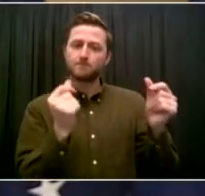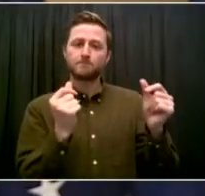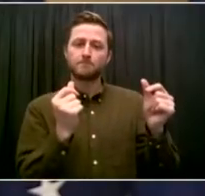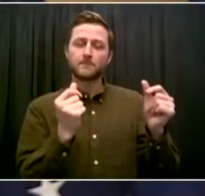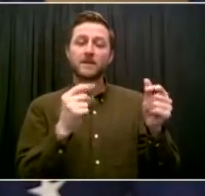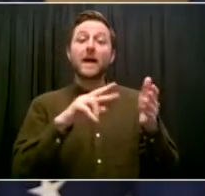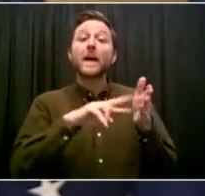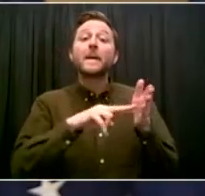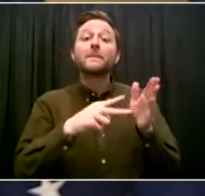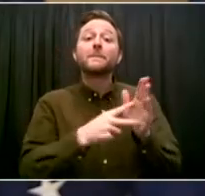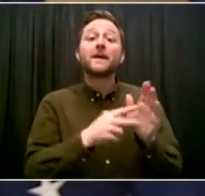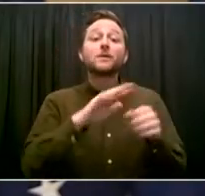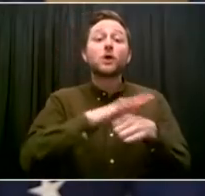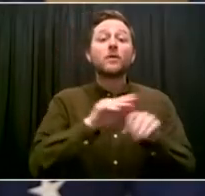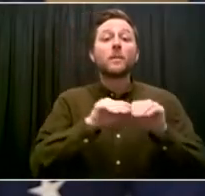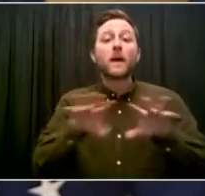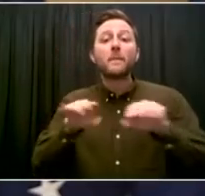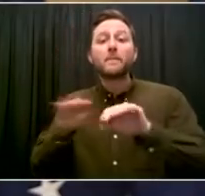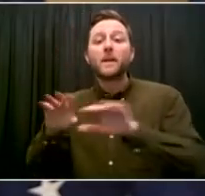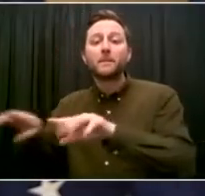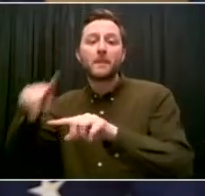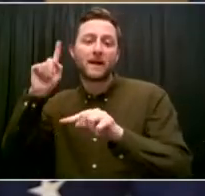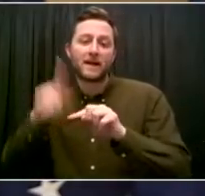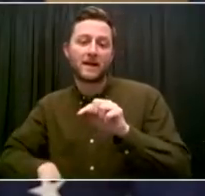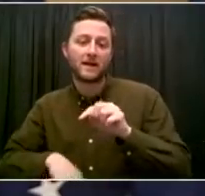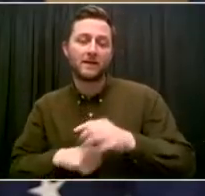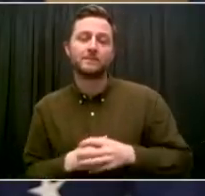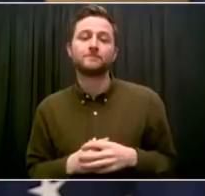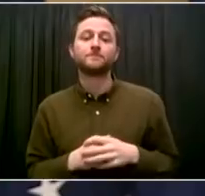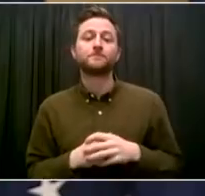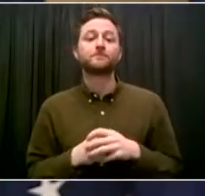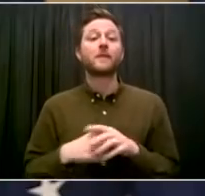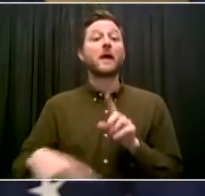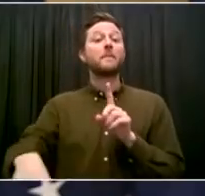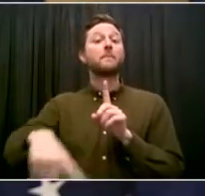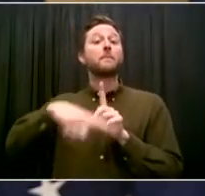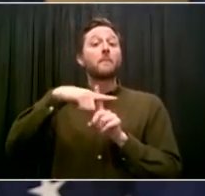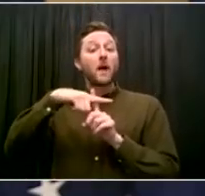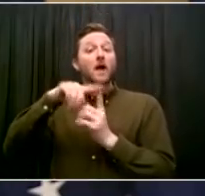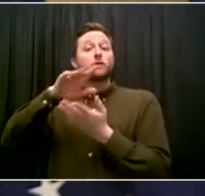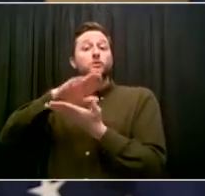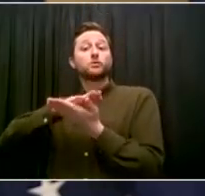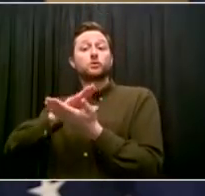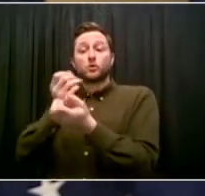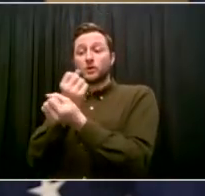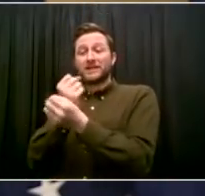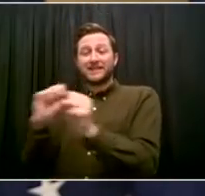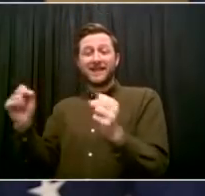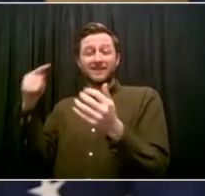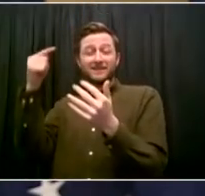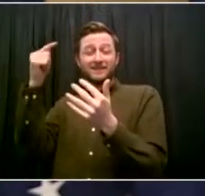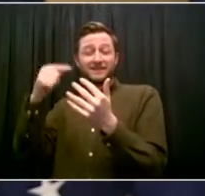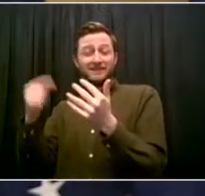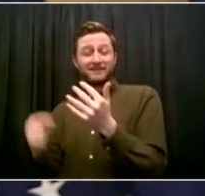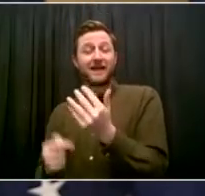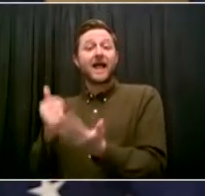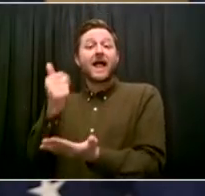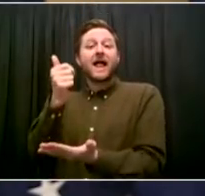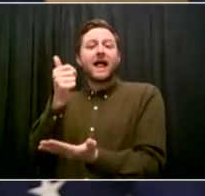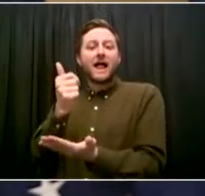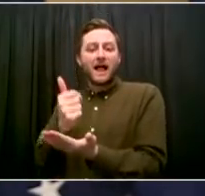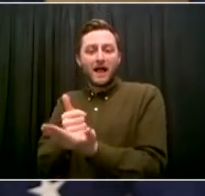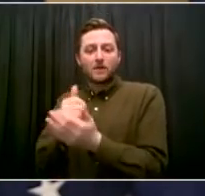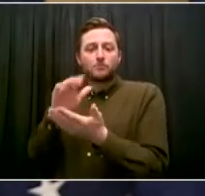layered safety measures supported in-person learning. Last semester, we had almost 4 times as many